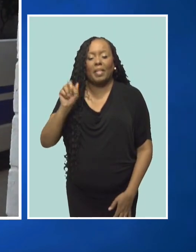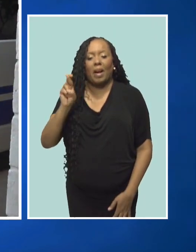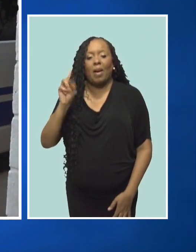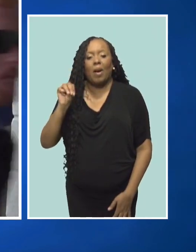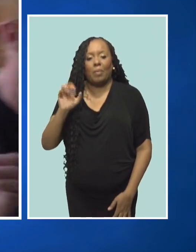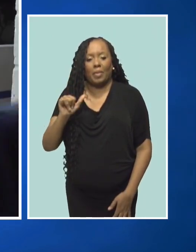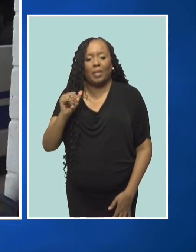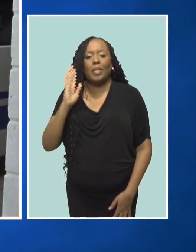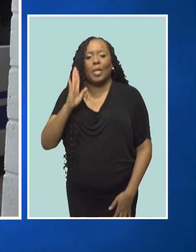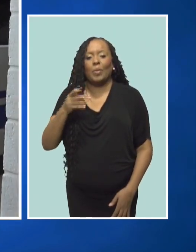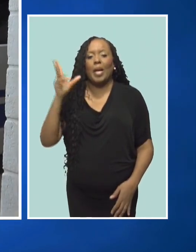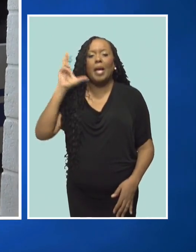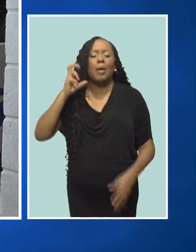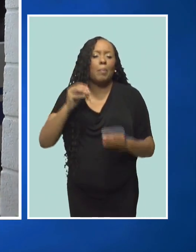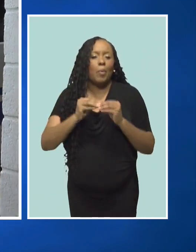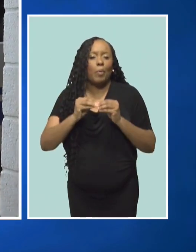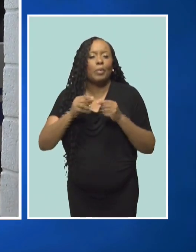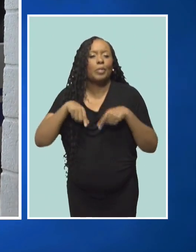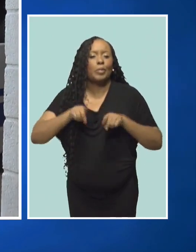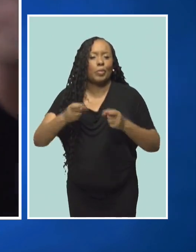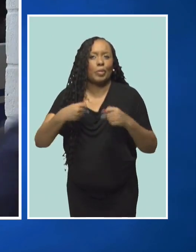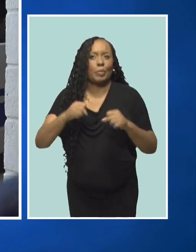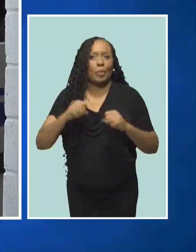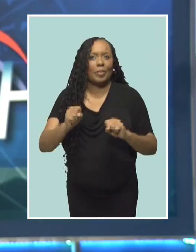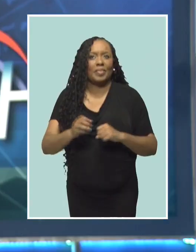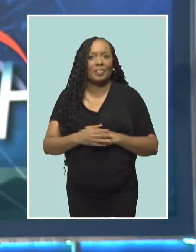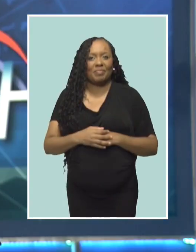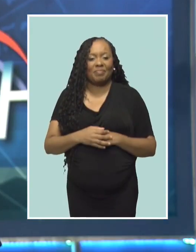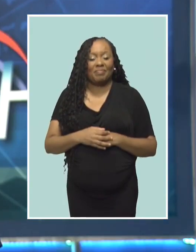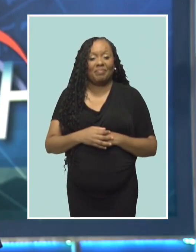the West Indies coach in the Weekend Sports.